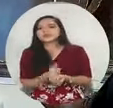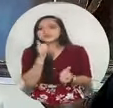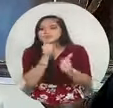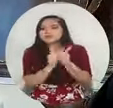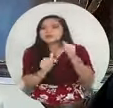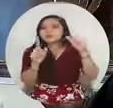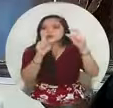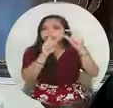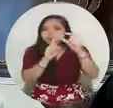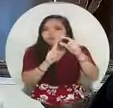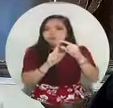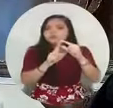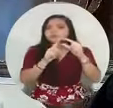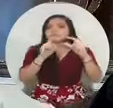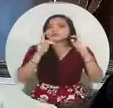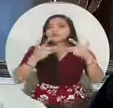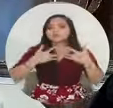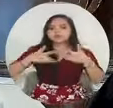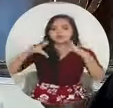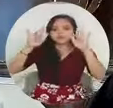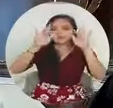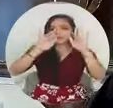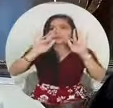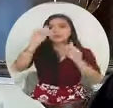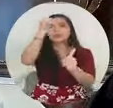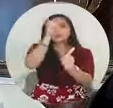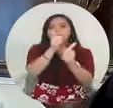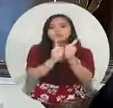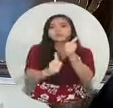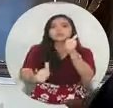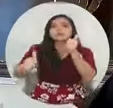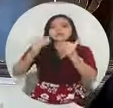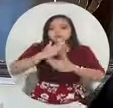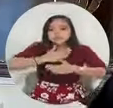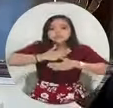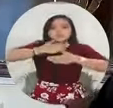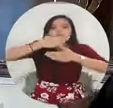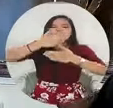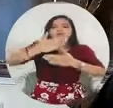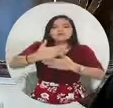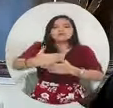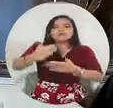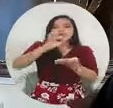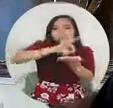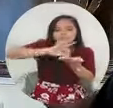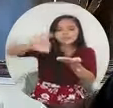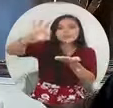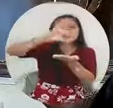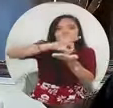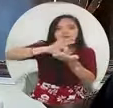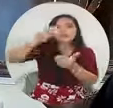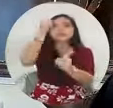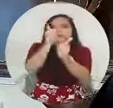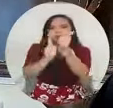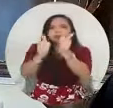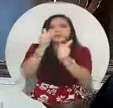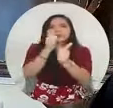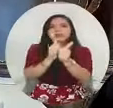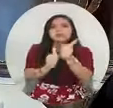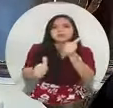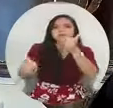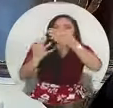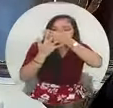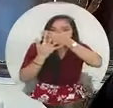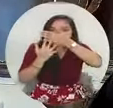cross. Every word was mercy, every breath forgave,